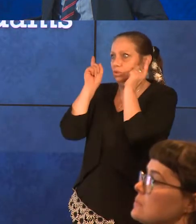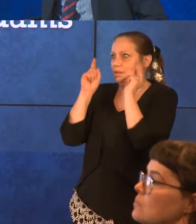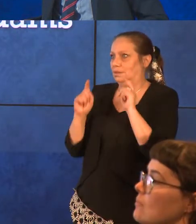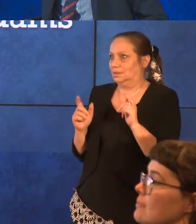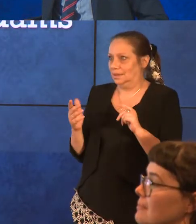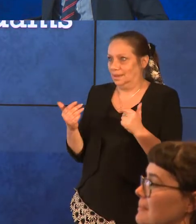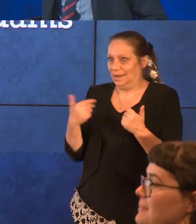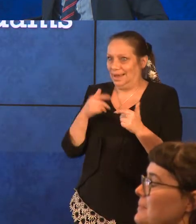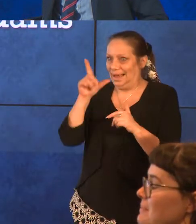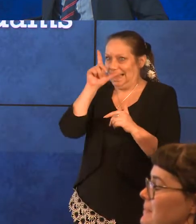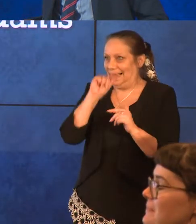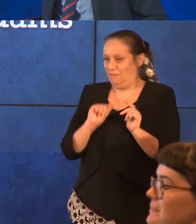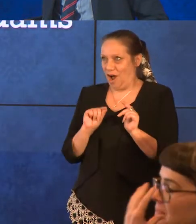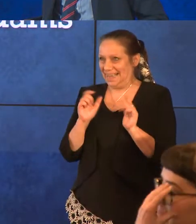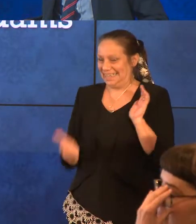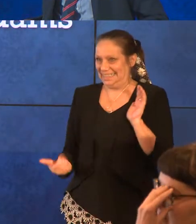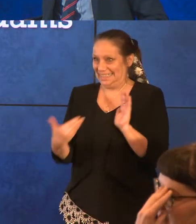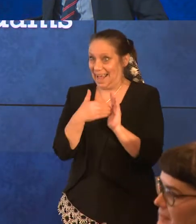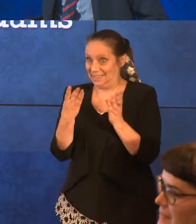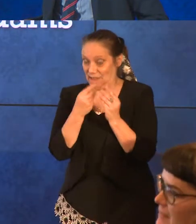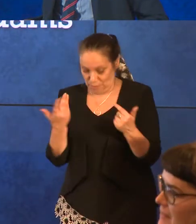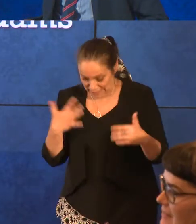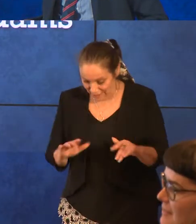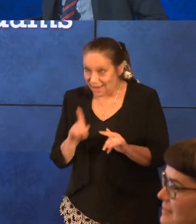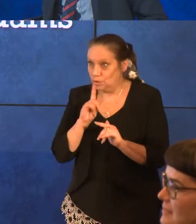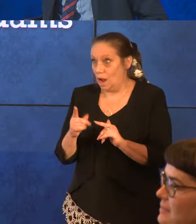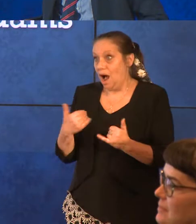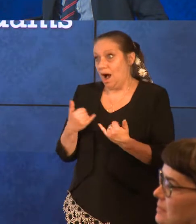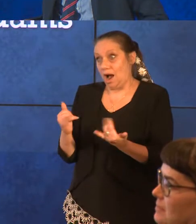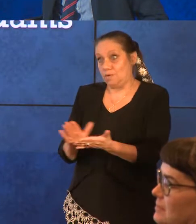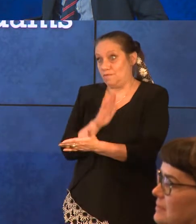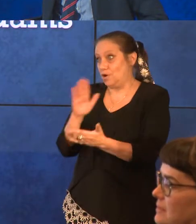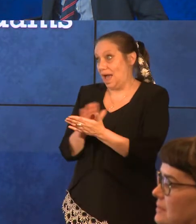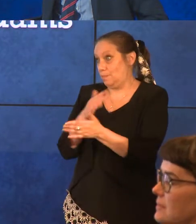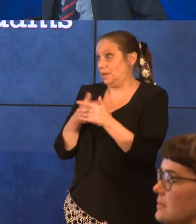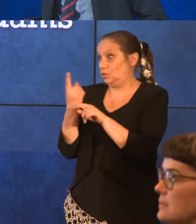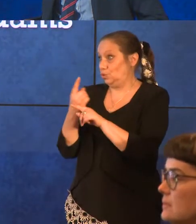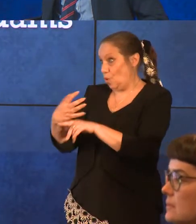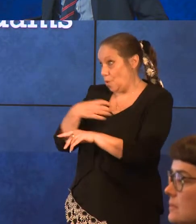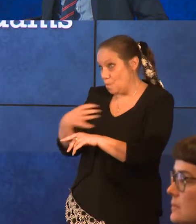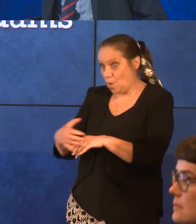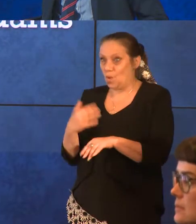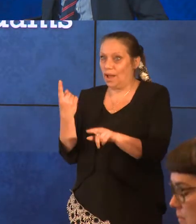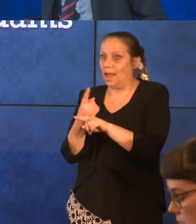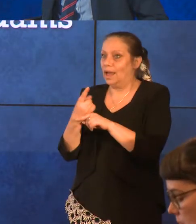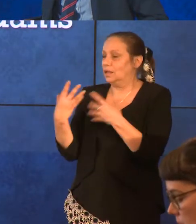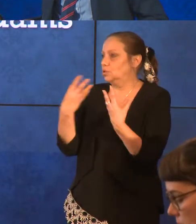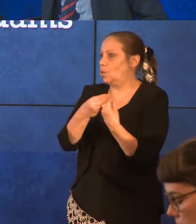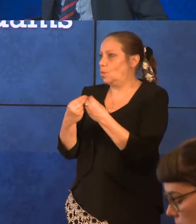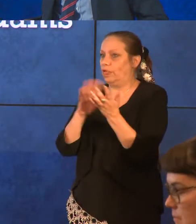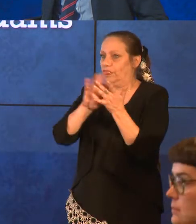So if I can just add, just to say that I'd be very happy to talk more and talk together with